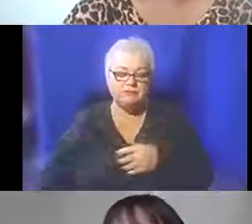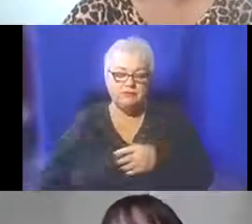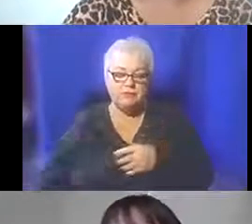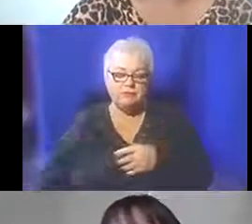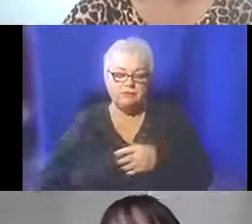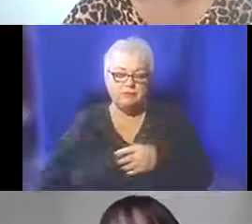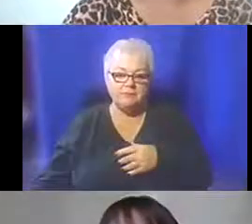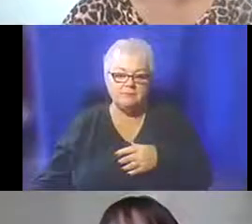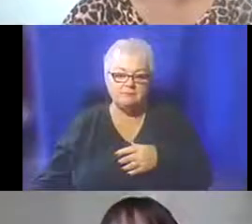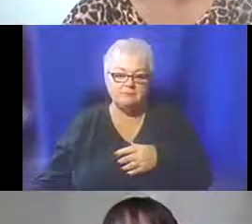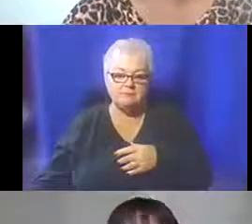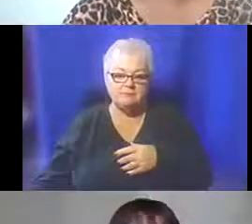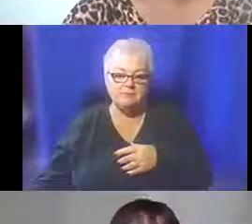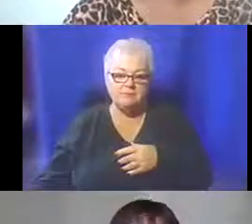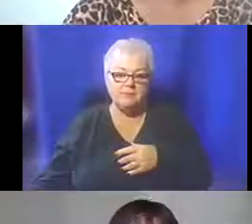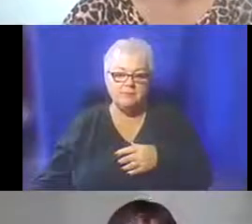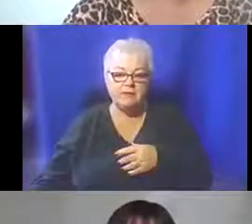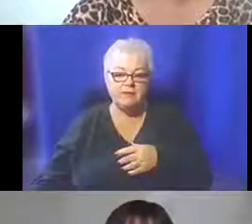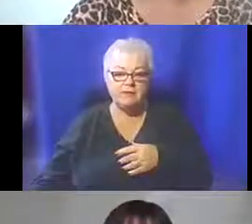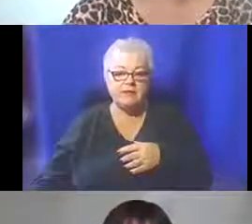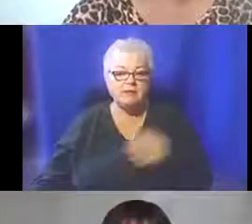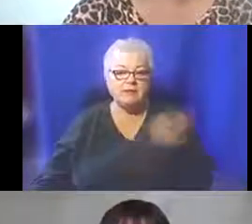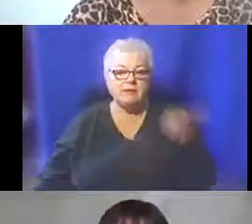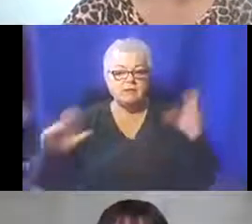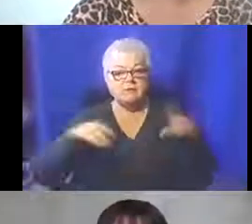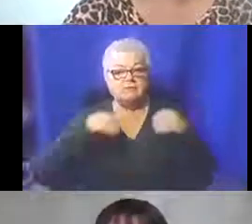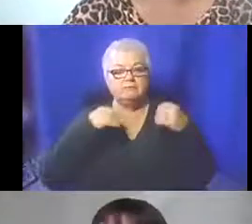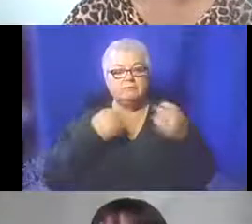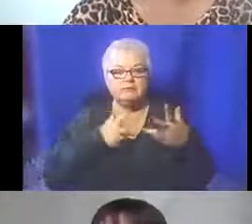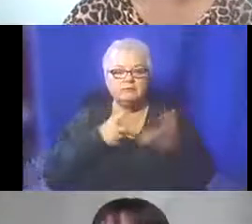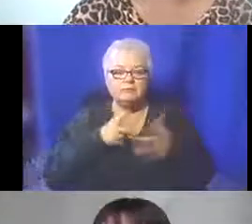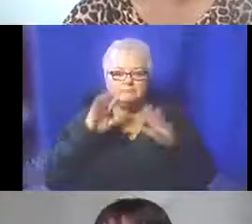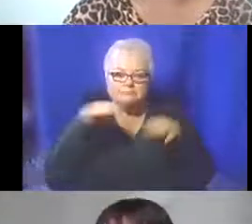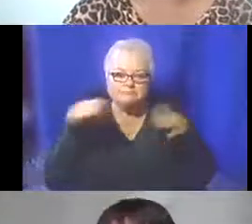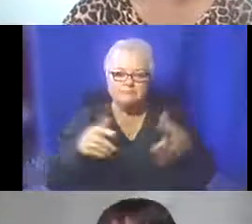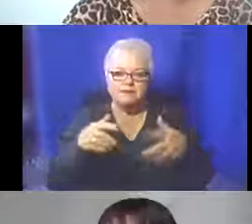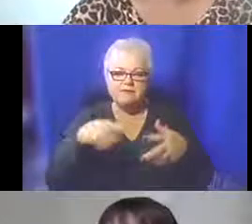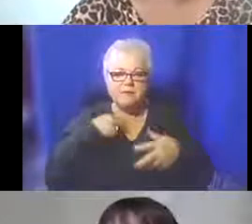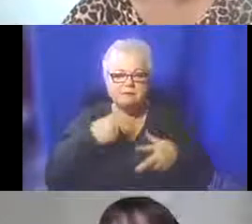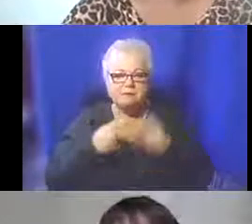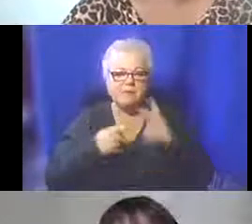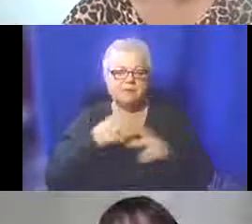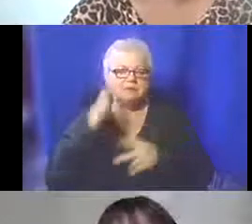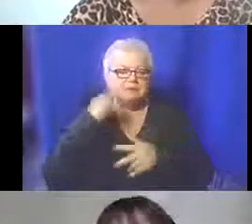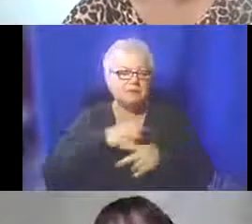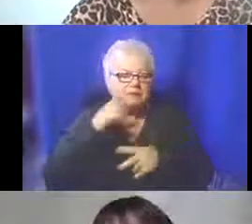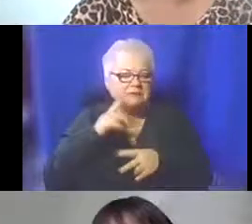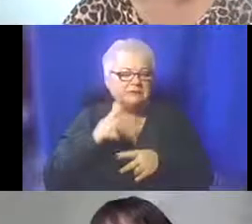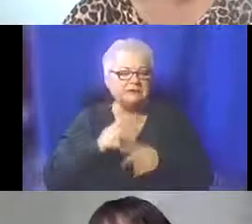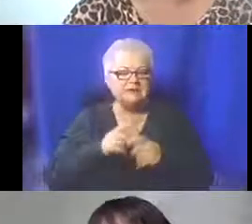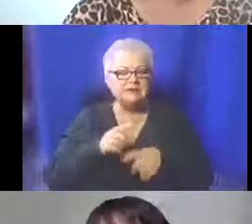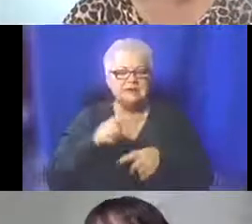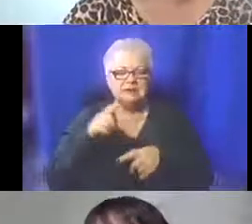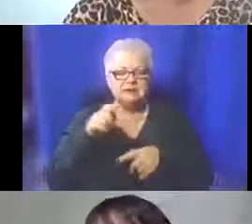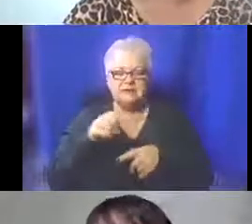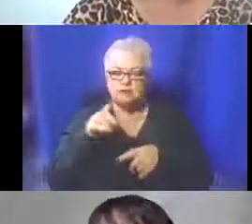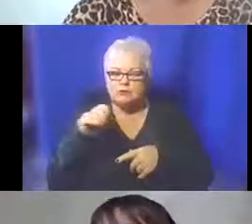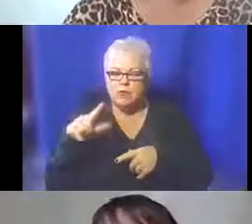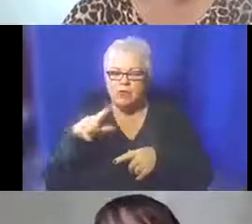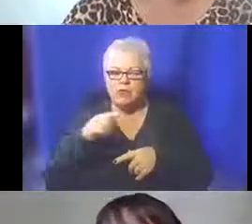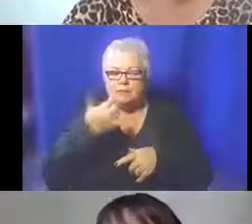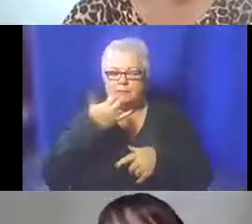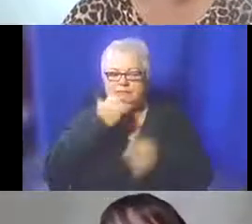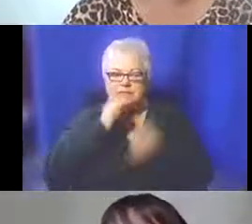to center the voices of those who have experienced sexual misconduct, discrimination, and harassment at OHSU